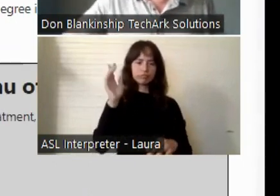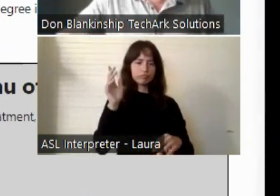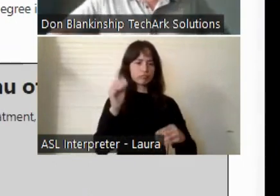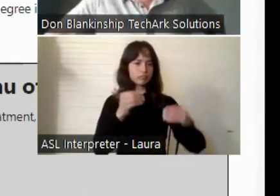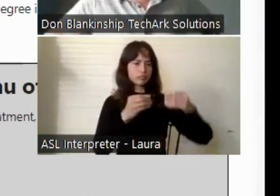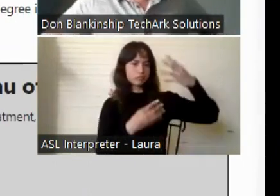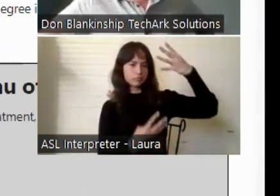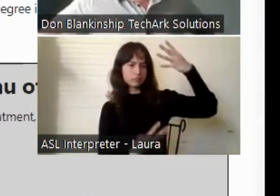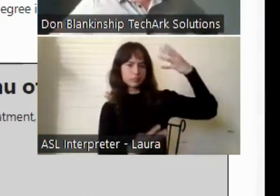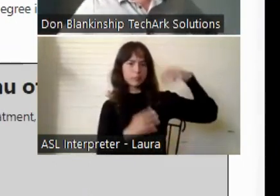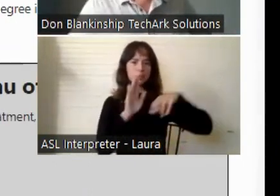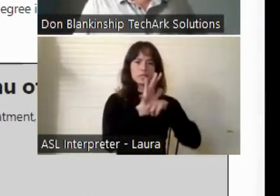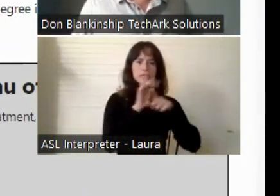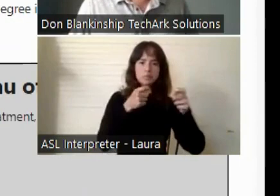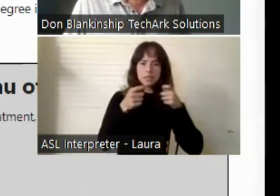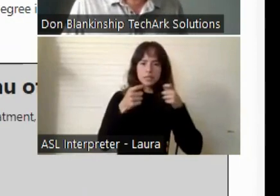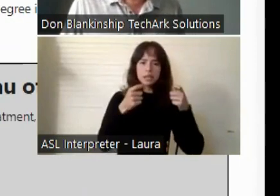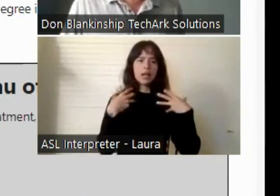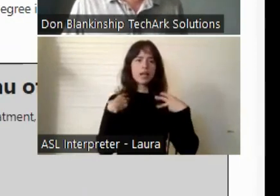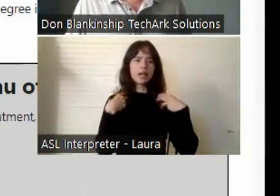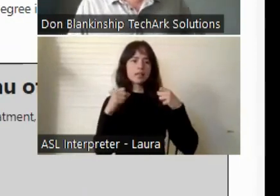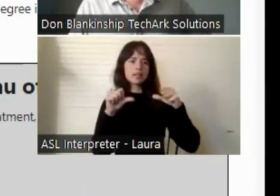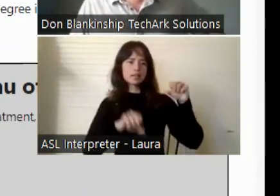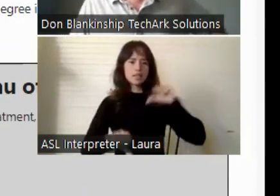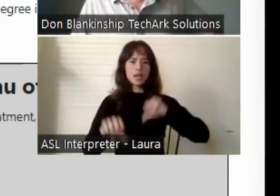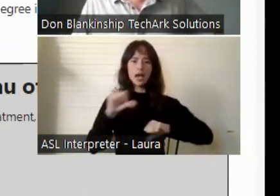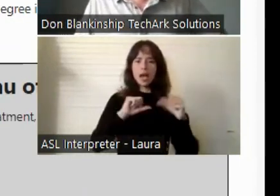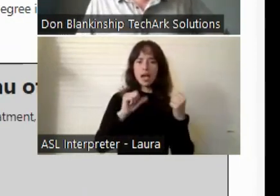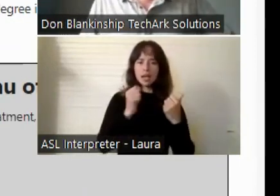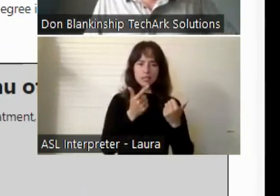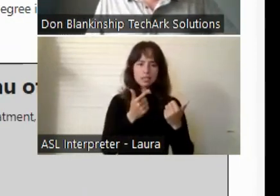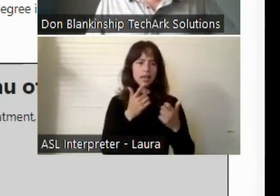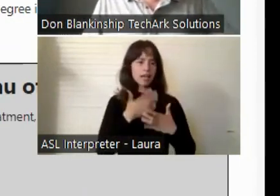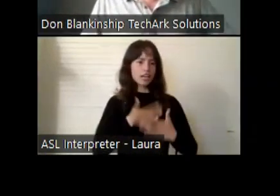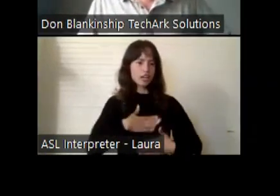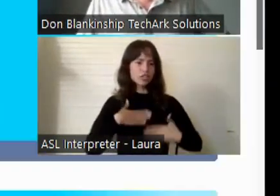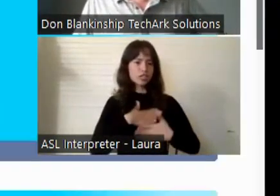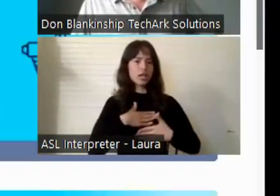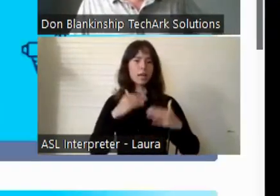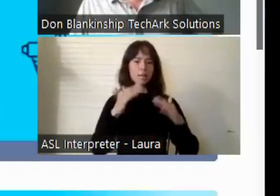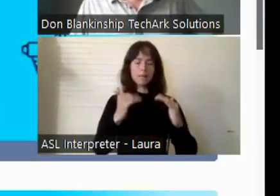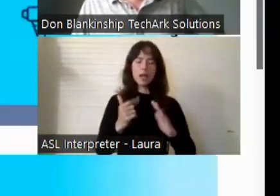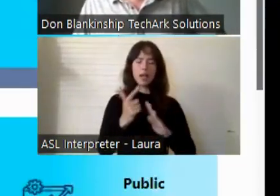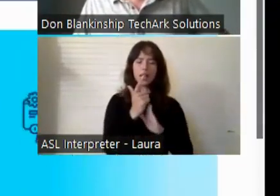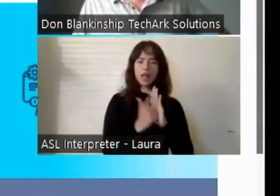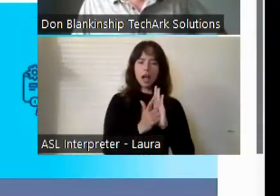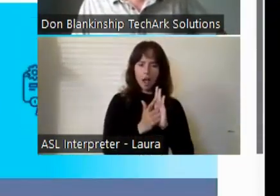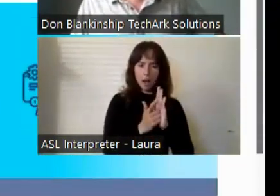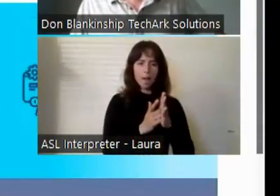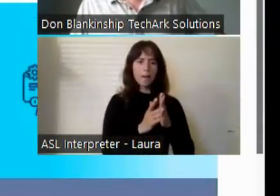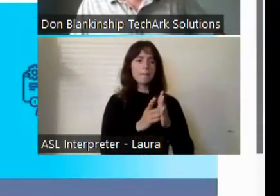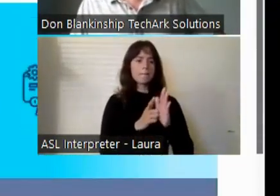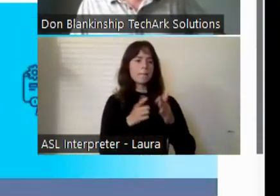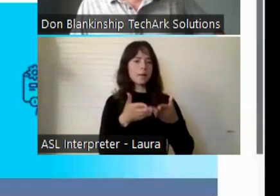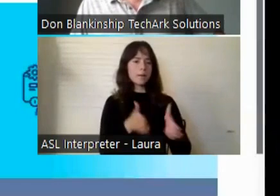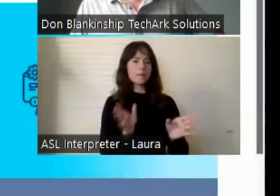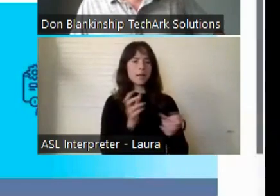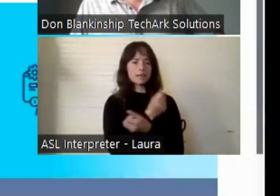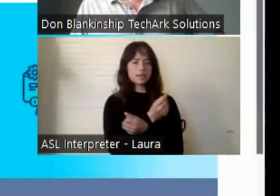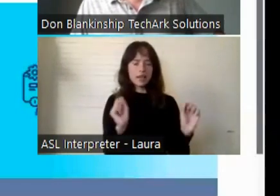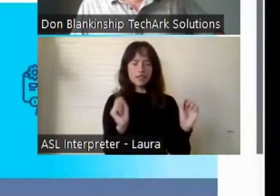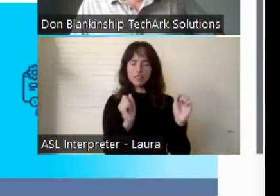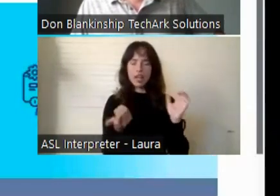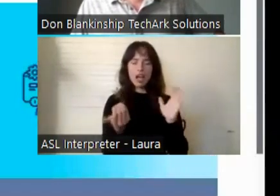and public safety, manufacturing, trade, marketing, STEM. And we organize these jobs, and we have